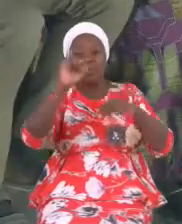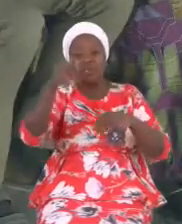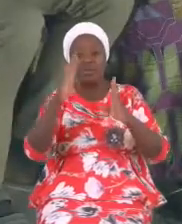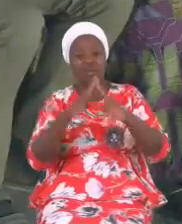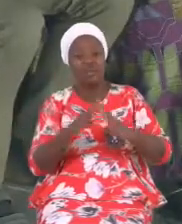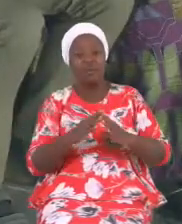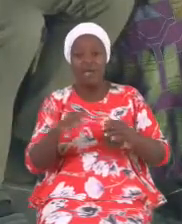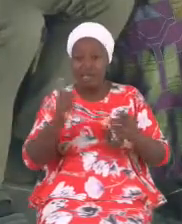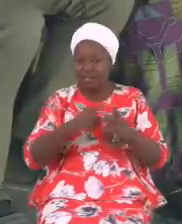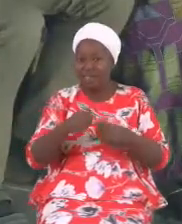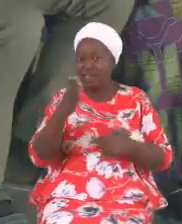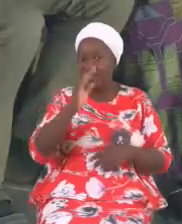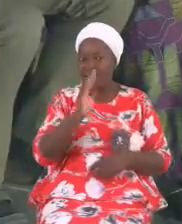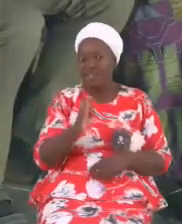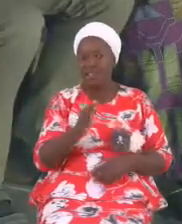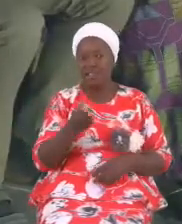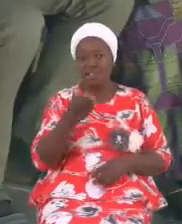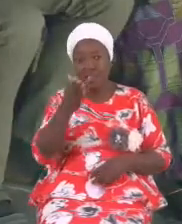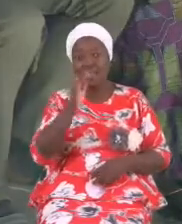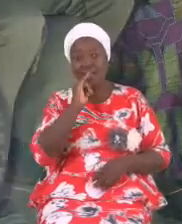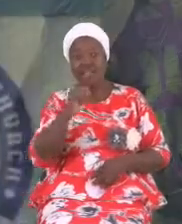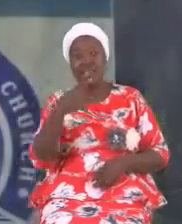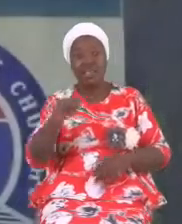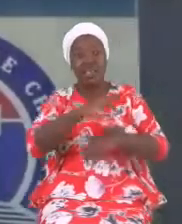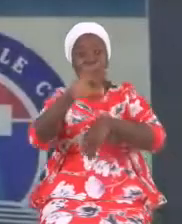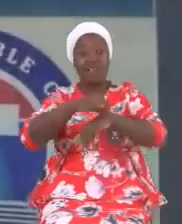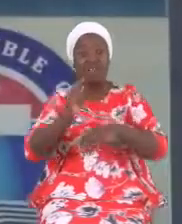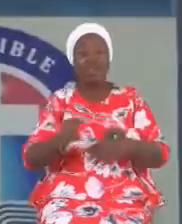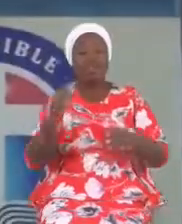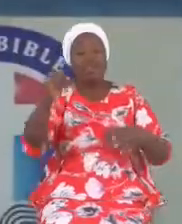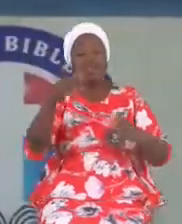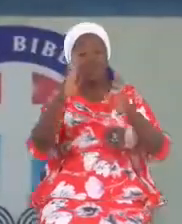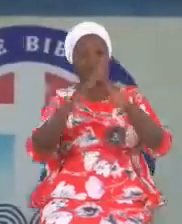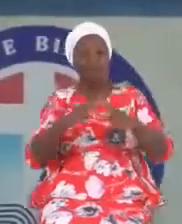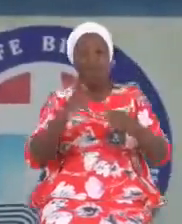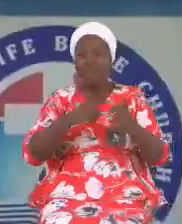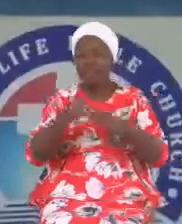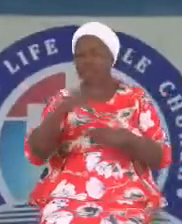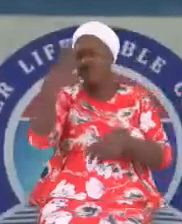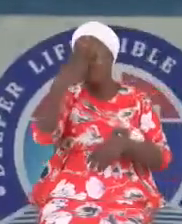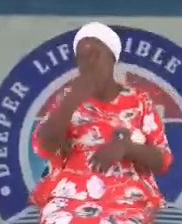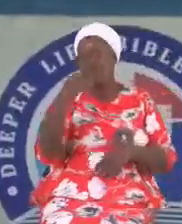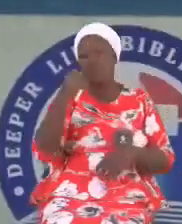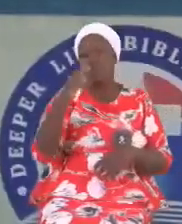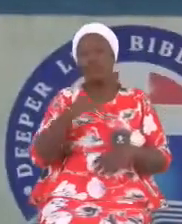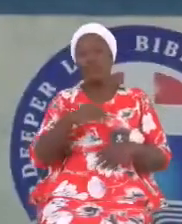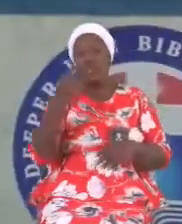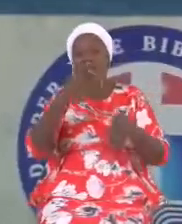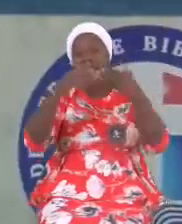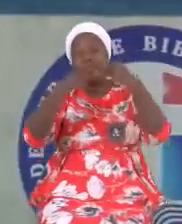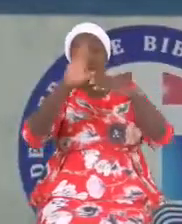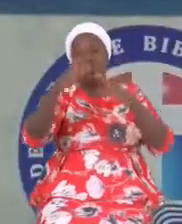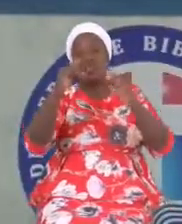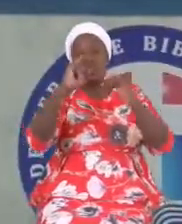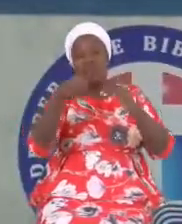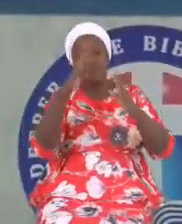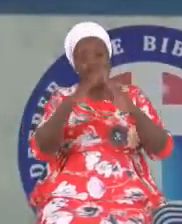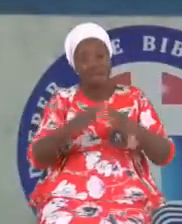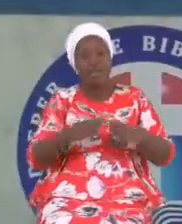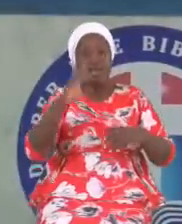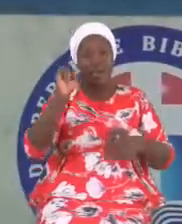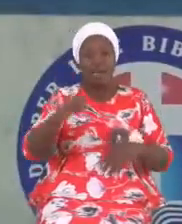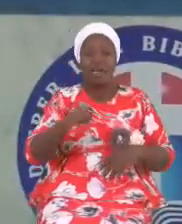the earthly Jerusalem. And the beauty of the heavenly Jerusalem